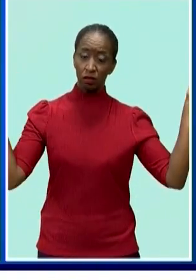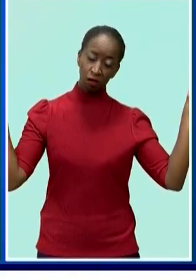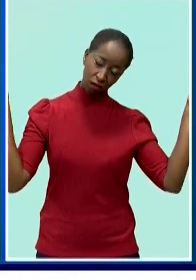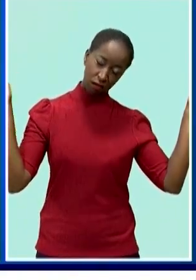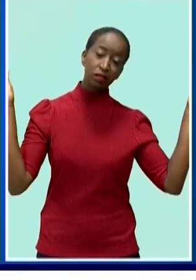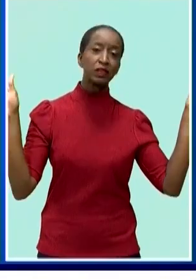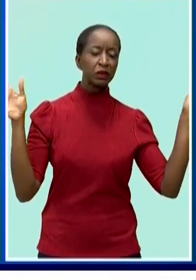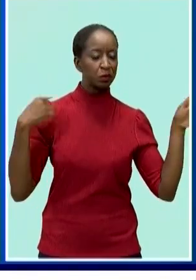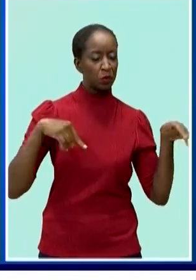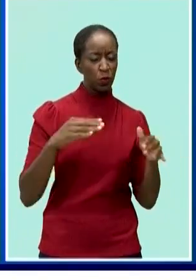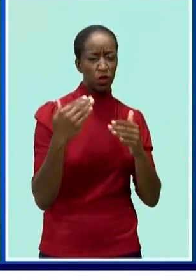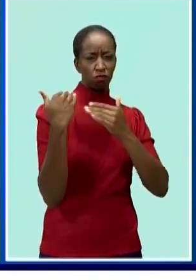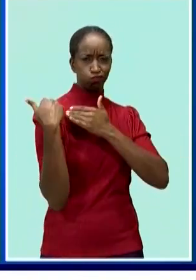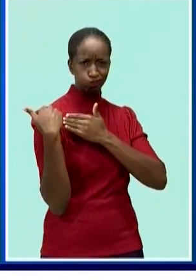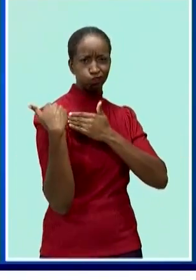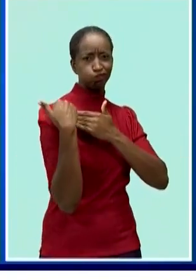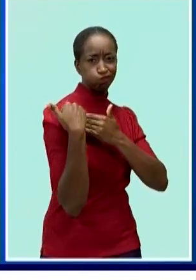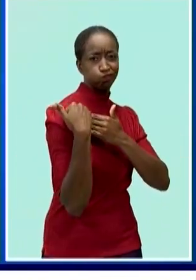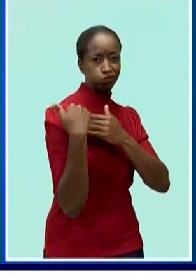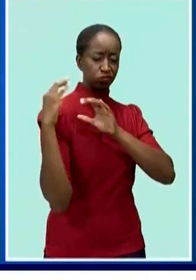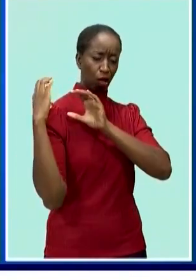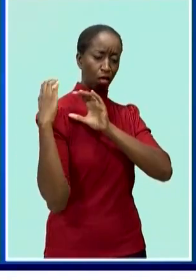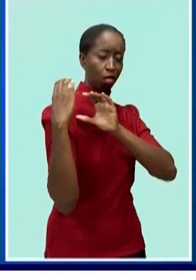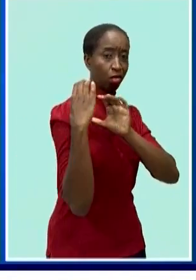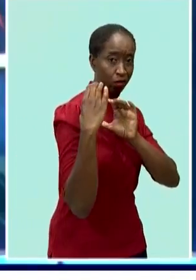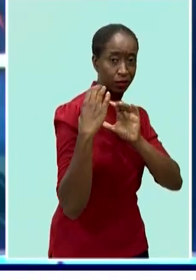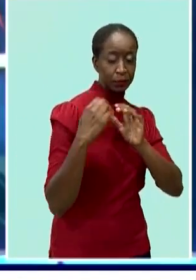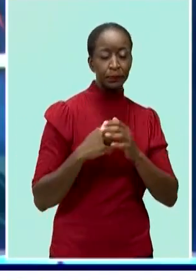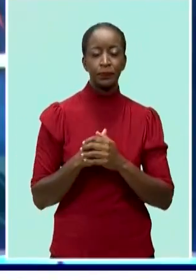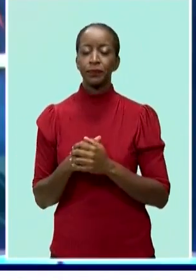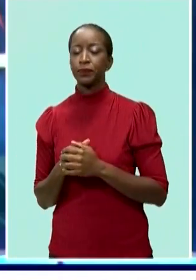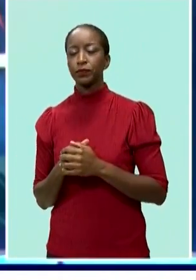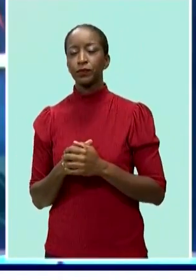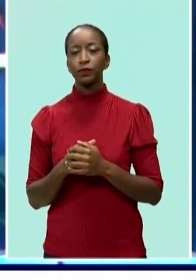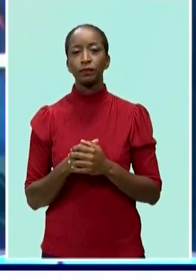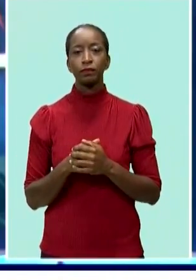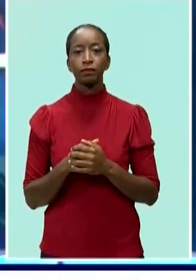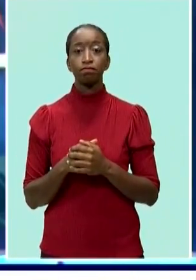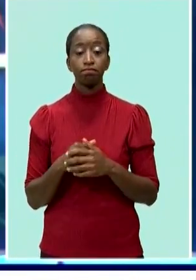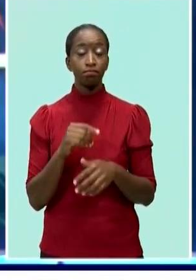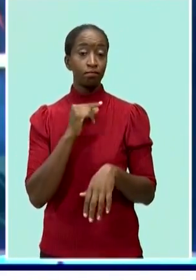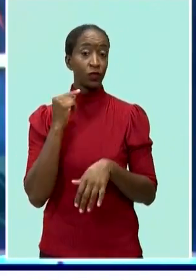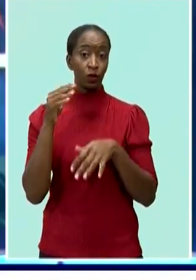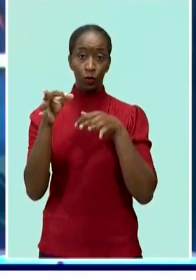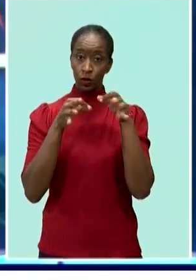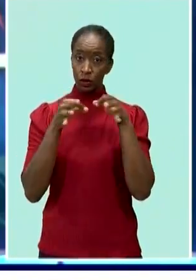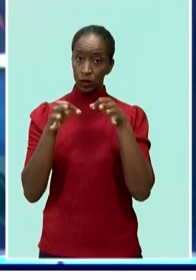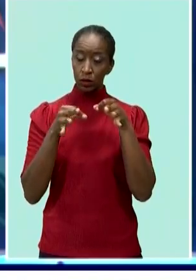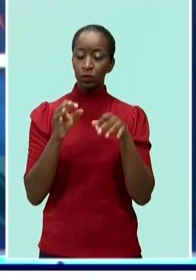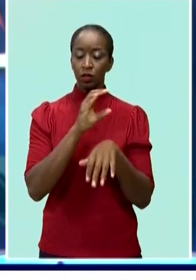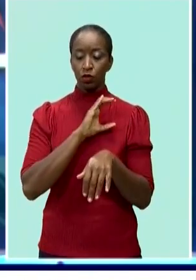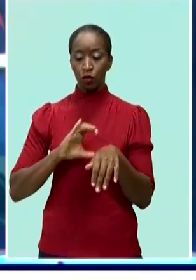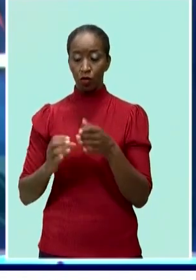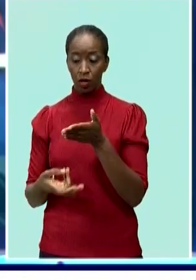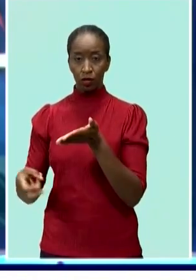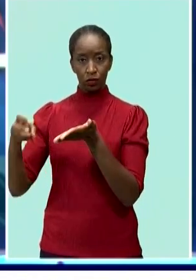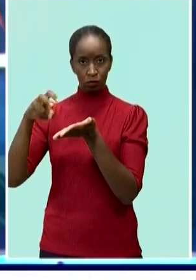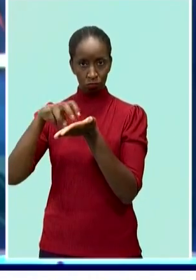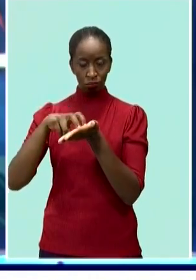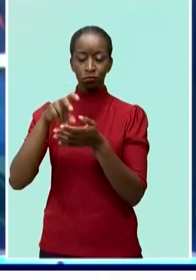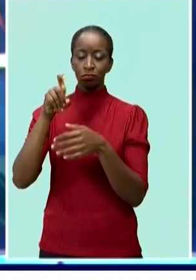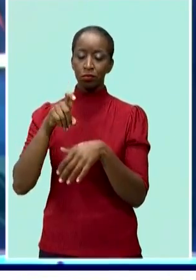struggling with the context of that Good Friday experience. And he adds that just like the risen Christ, we need to be liberated